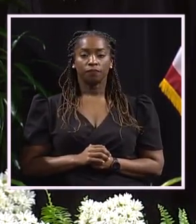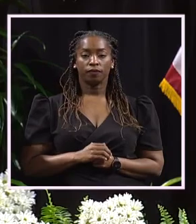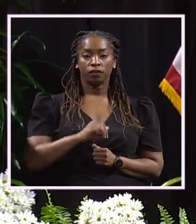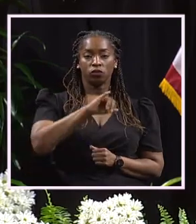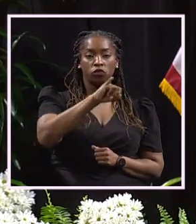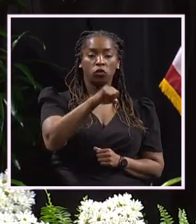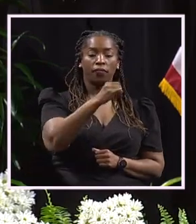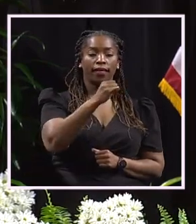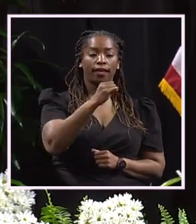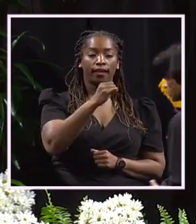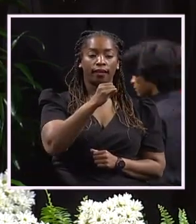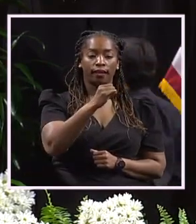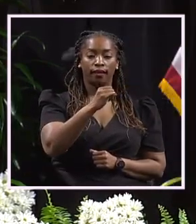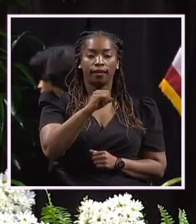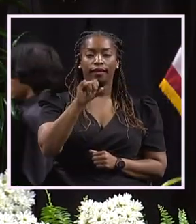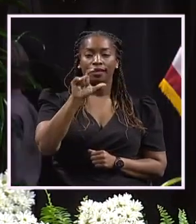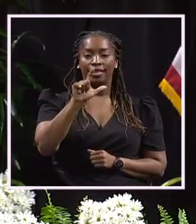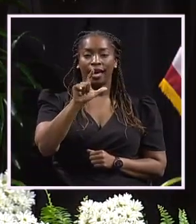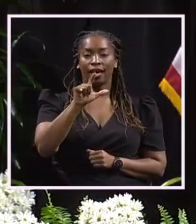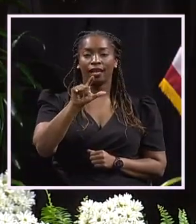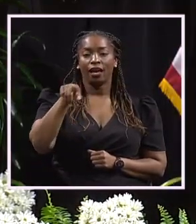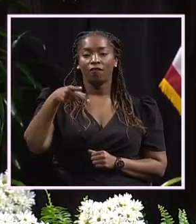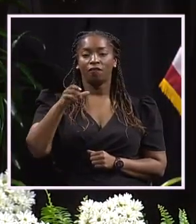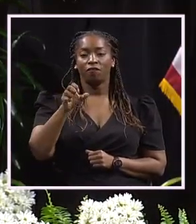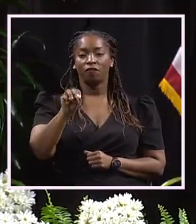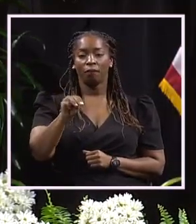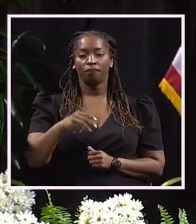Jolin Leanne Fan.